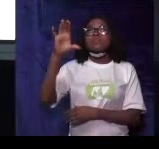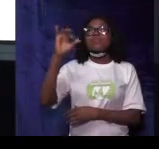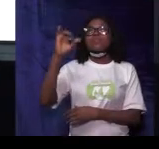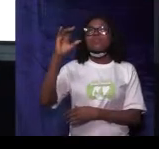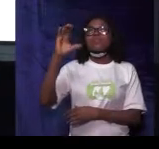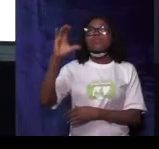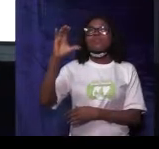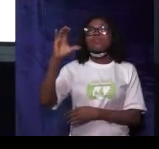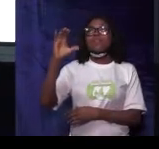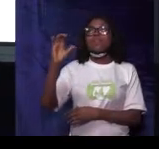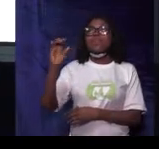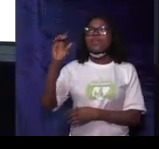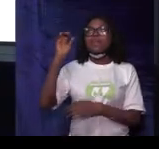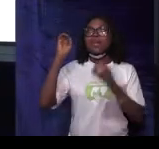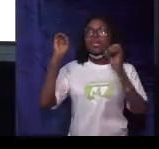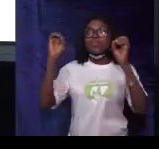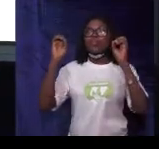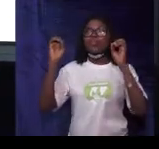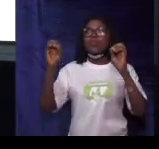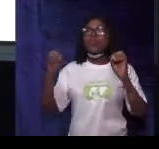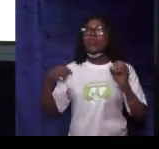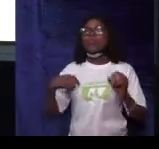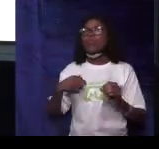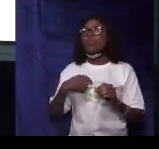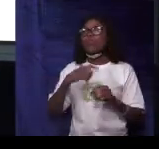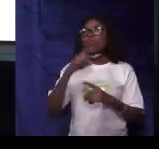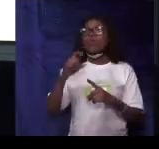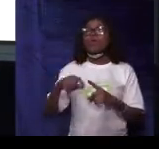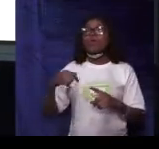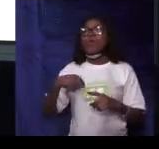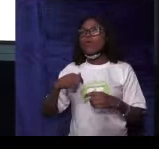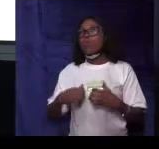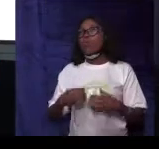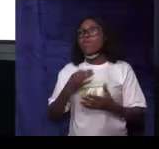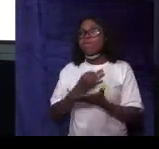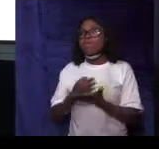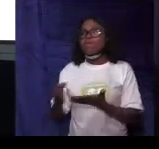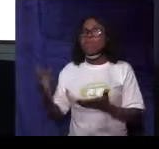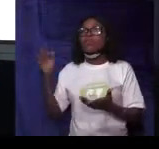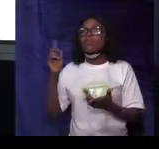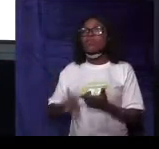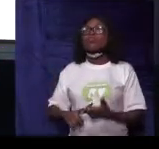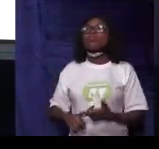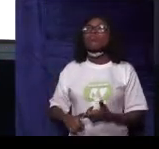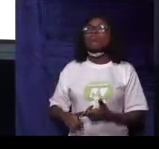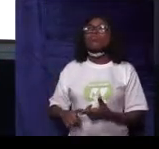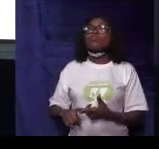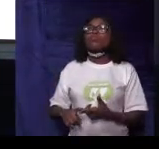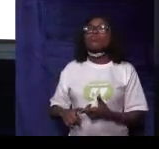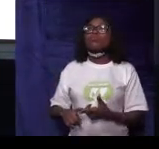education. When we fail to perform our obligations to the government,